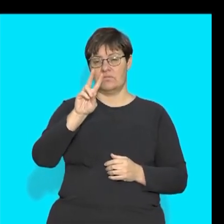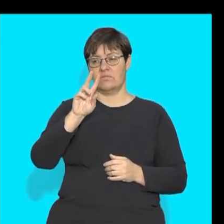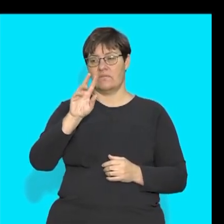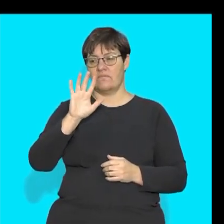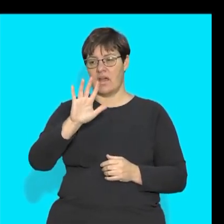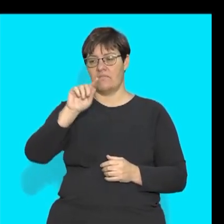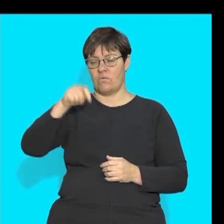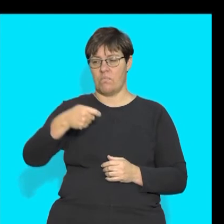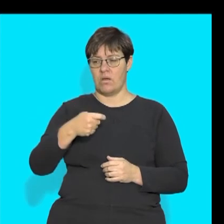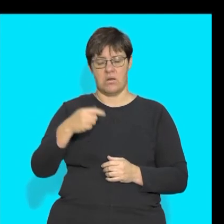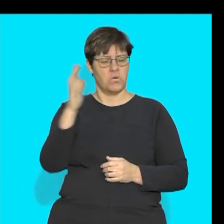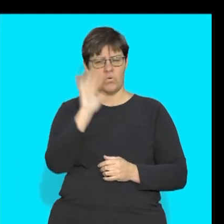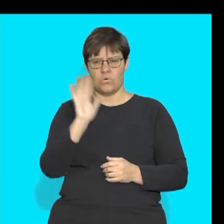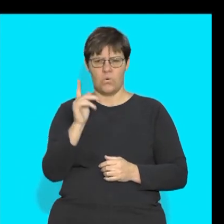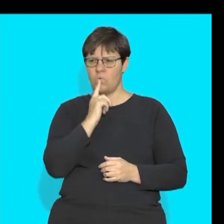5,25.